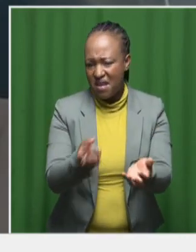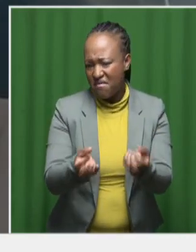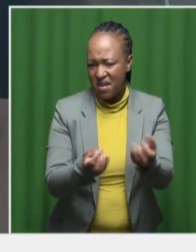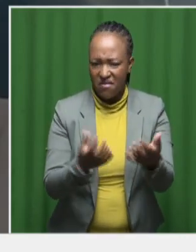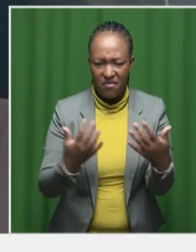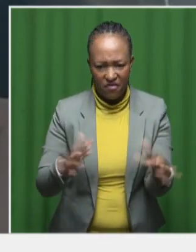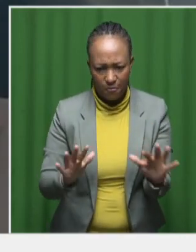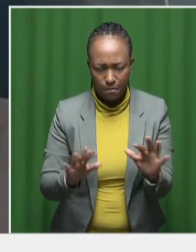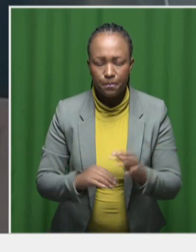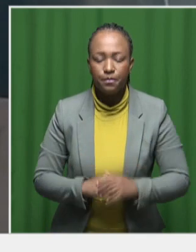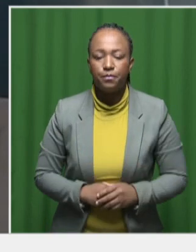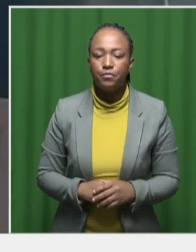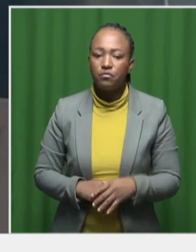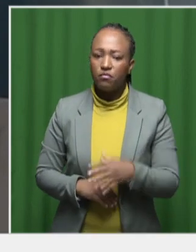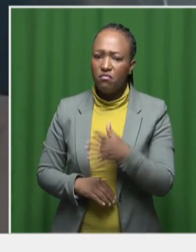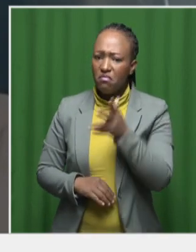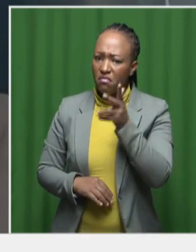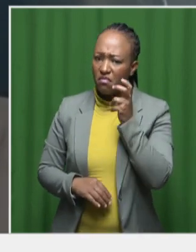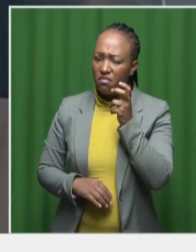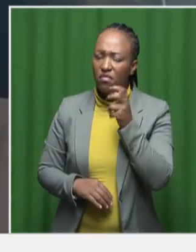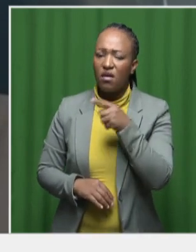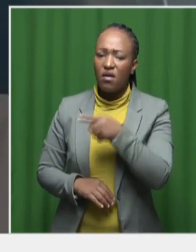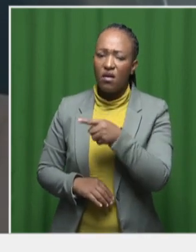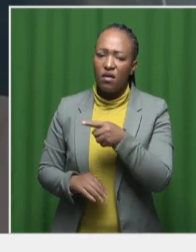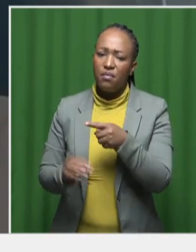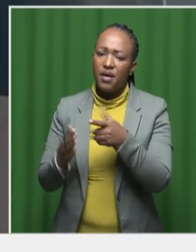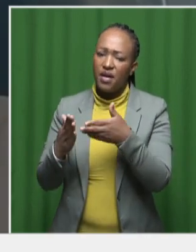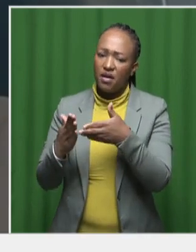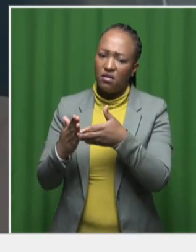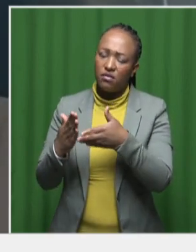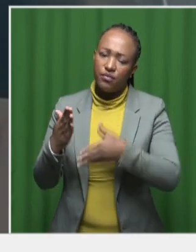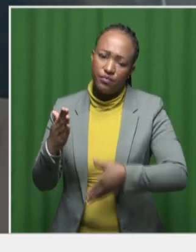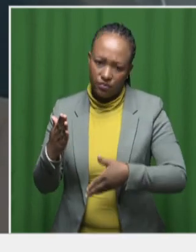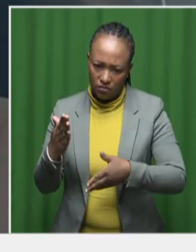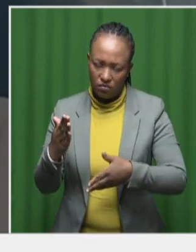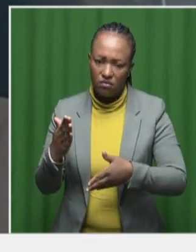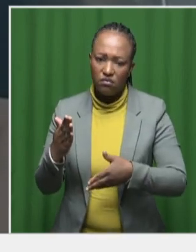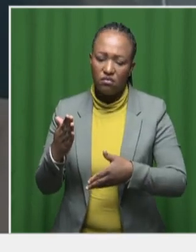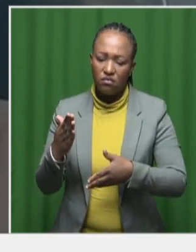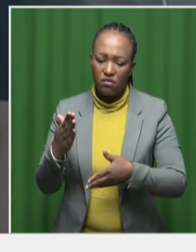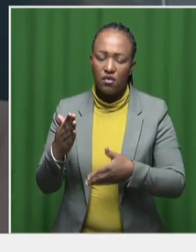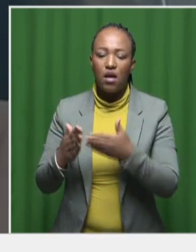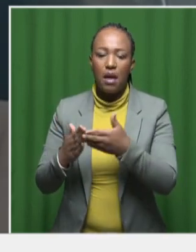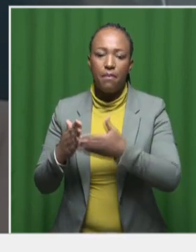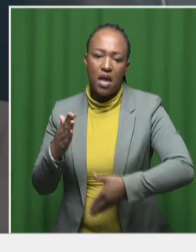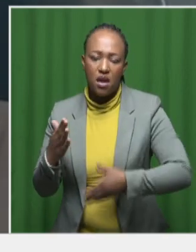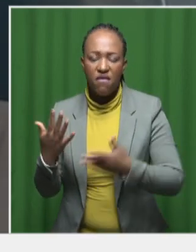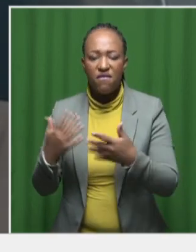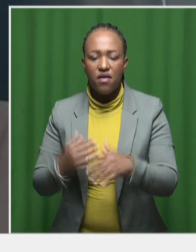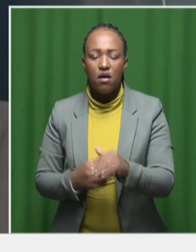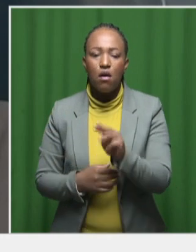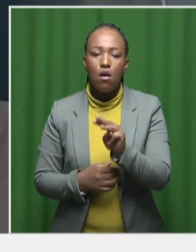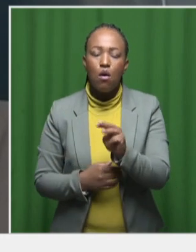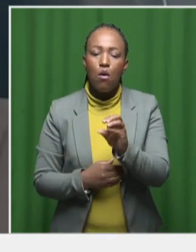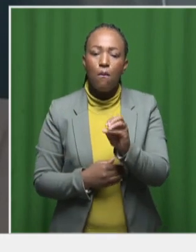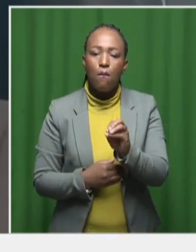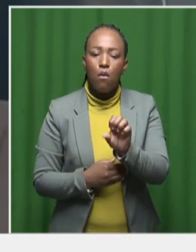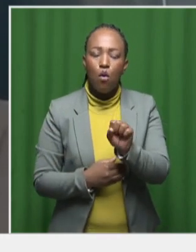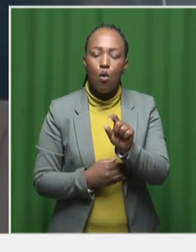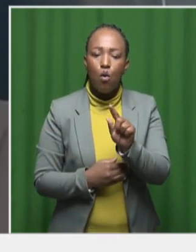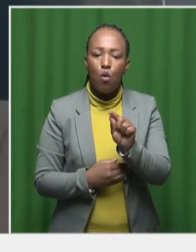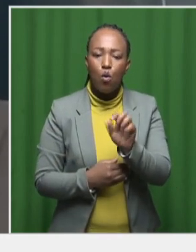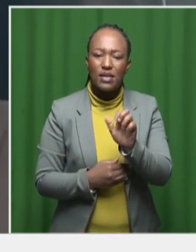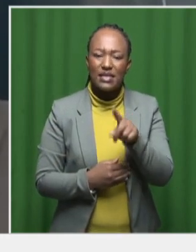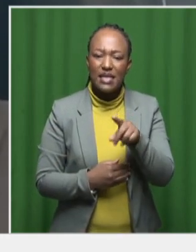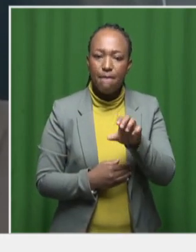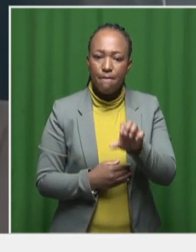heard this talking about the burials, there was an assistance from Motsepe Foundation of 30 million rands. That money